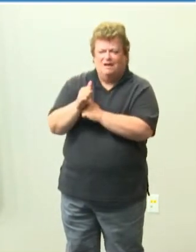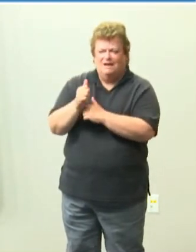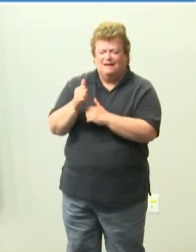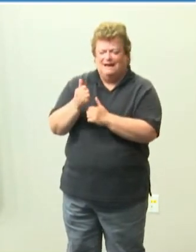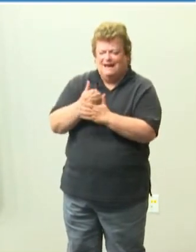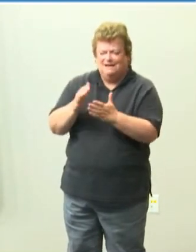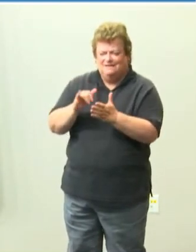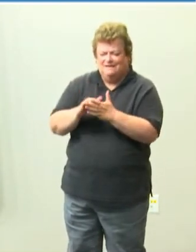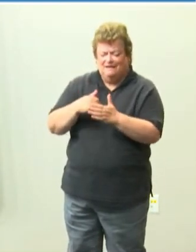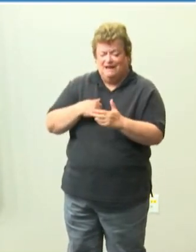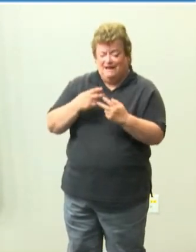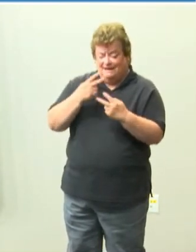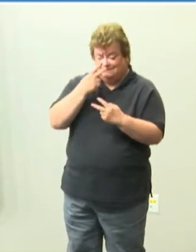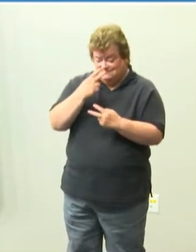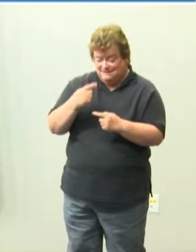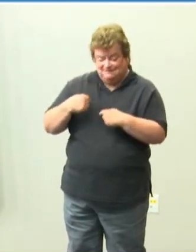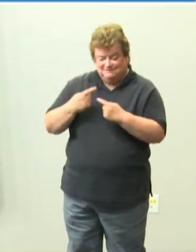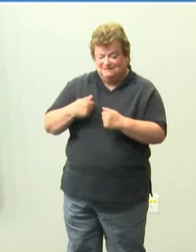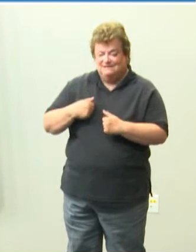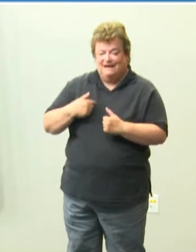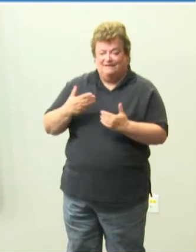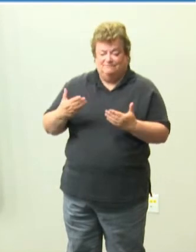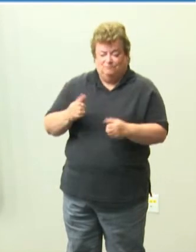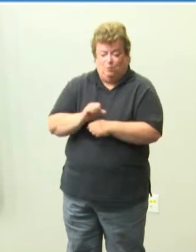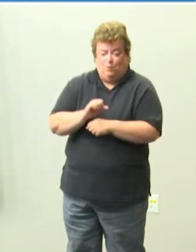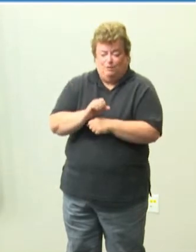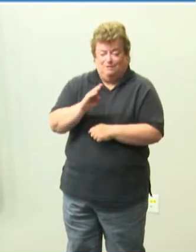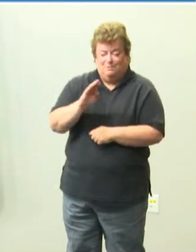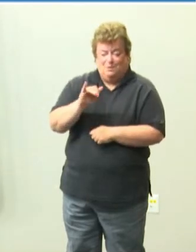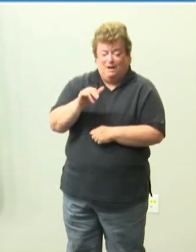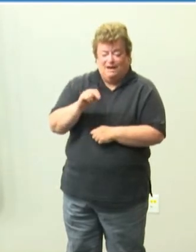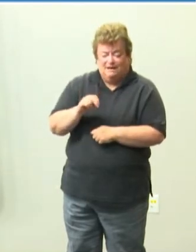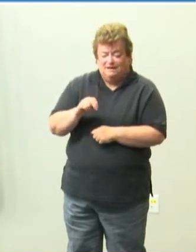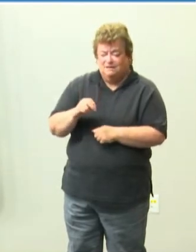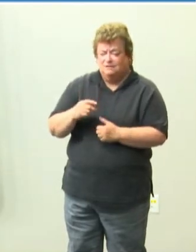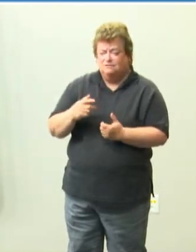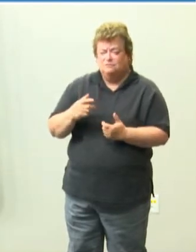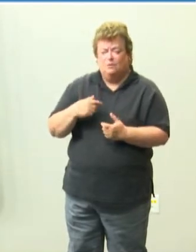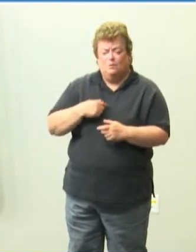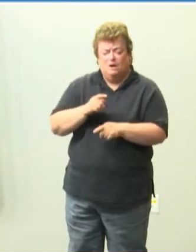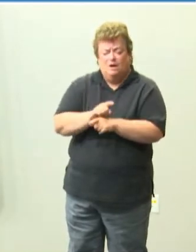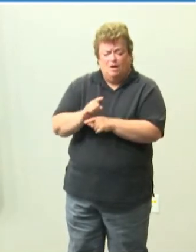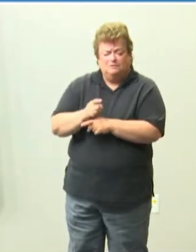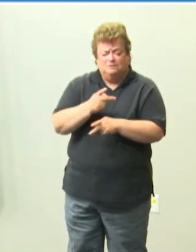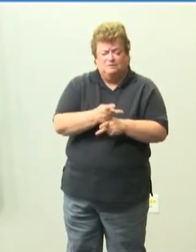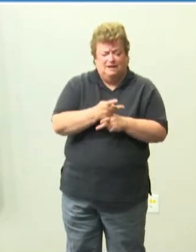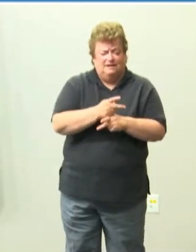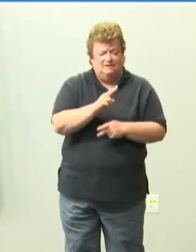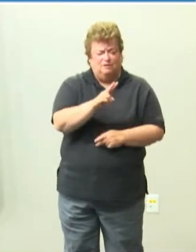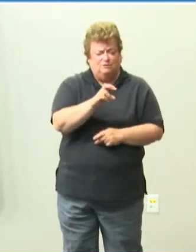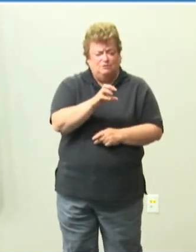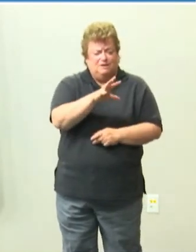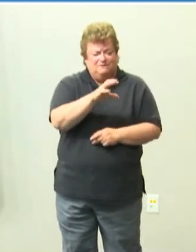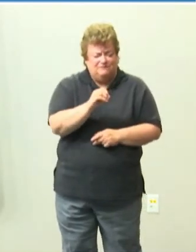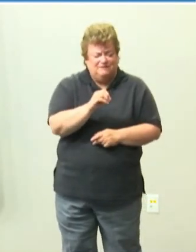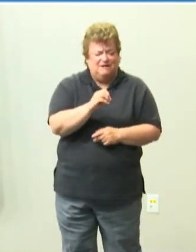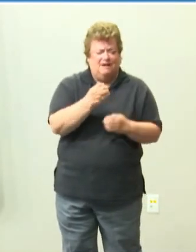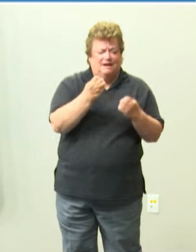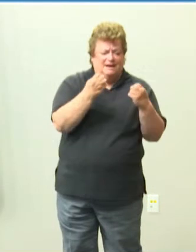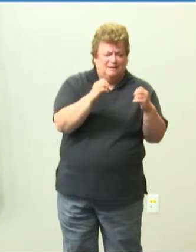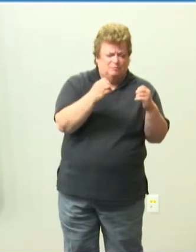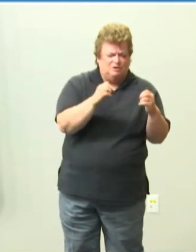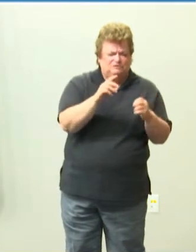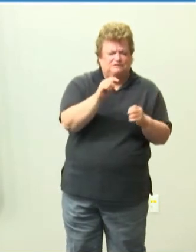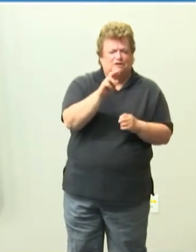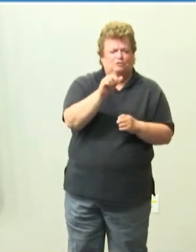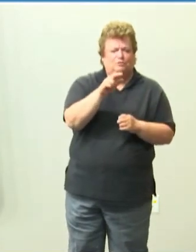since I had ever been at Bryan. And what does that do? Well, we also take care of about 250 emergency or trauma